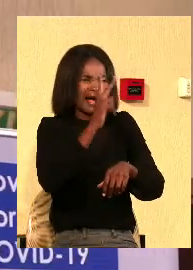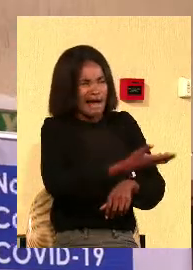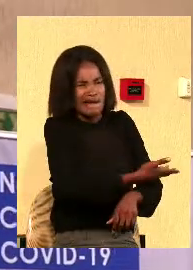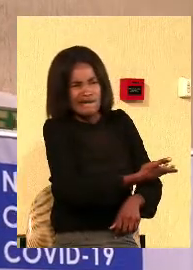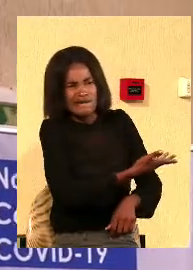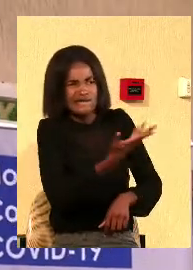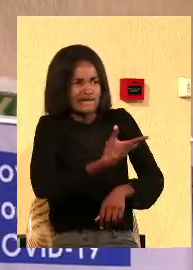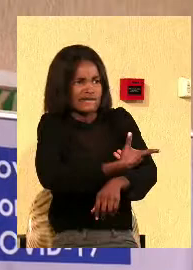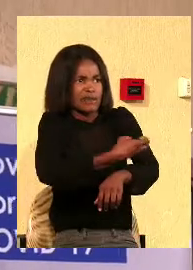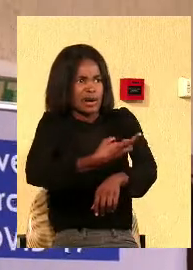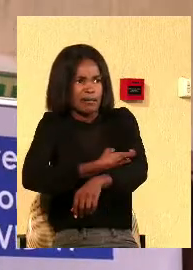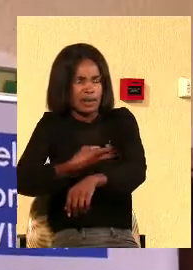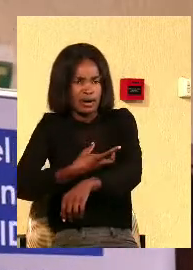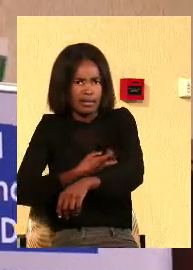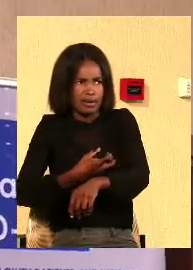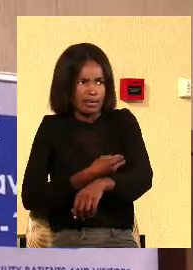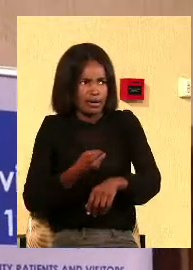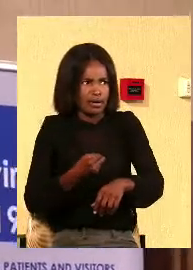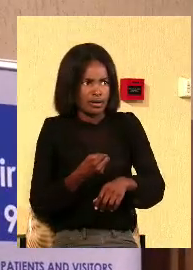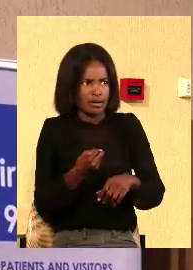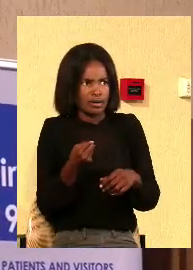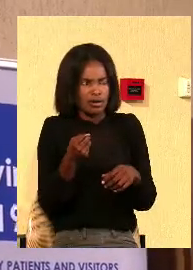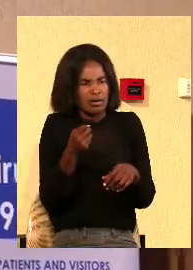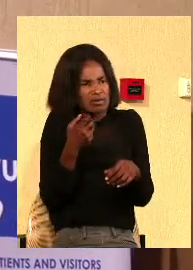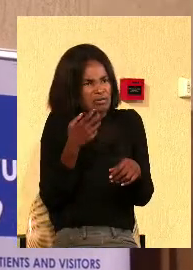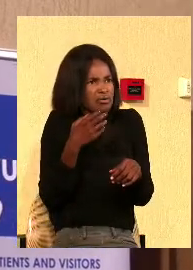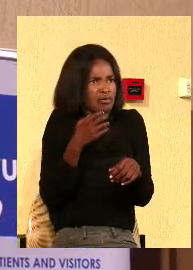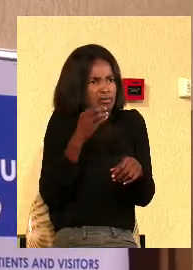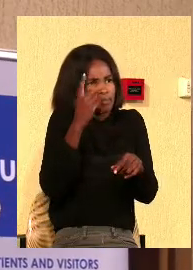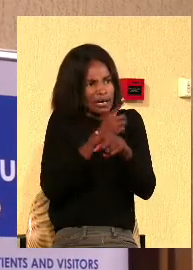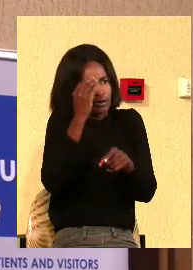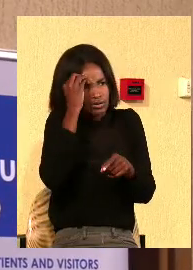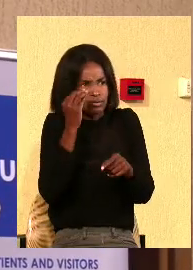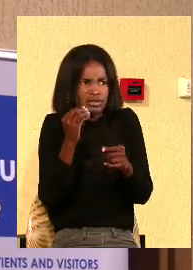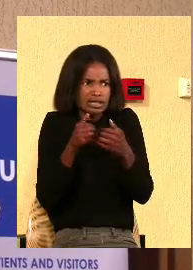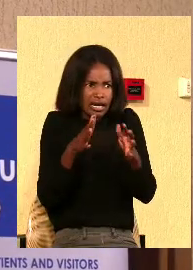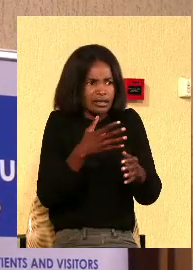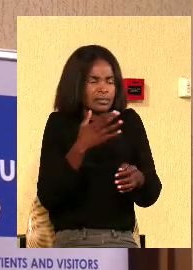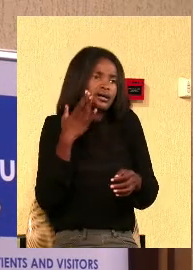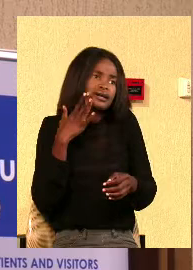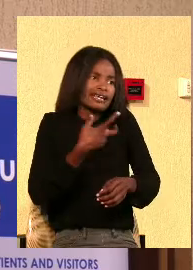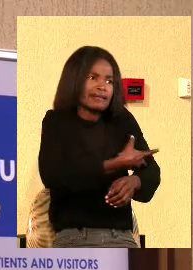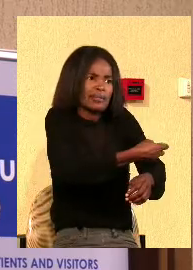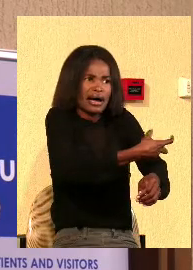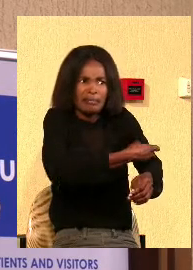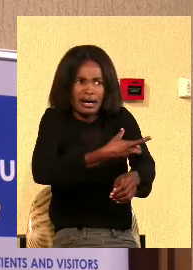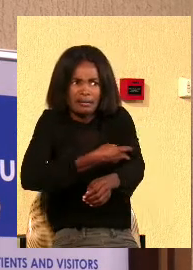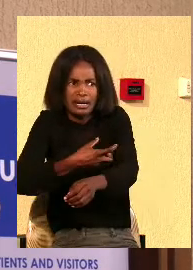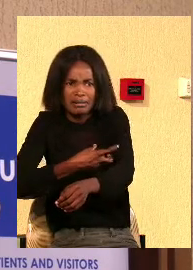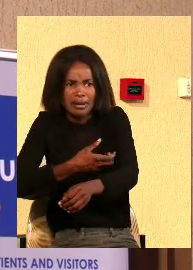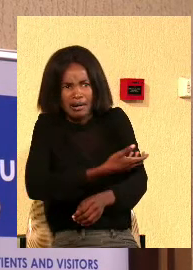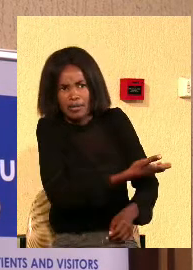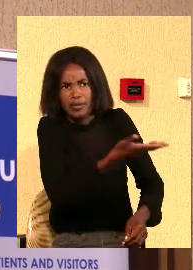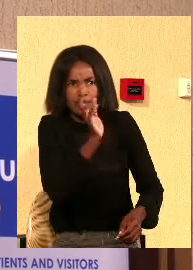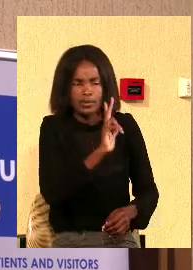be tested of COVID-19. Is there perhaps a time frame as to when it will start during this time of state of emergency? And